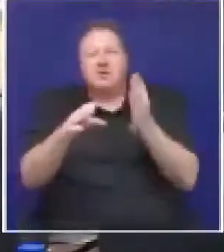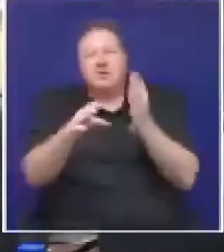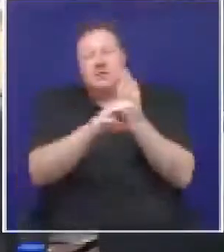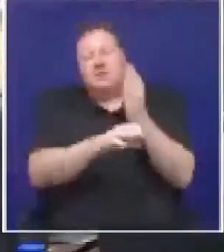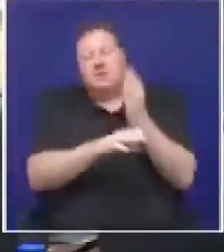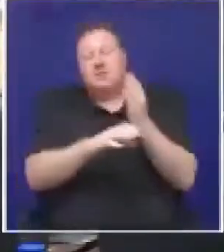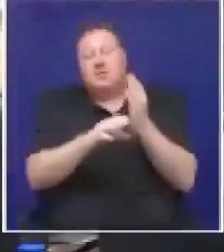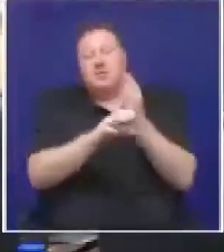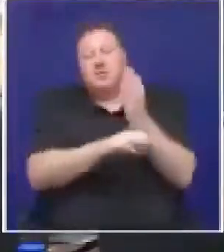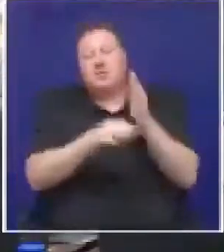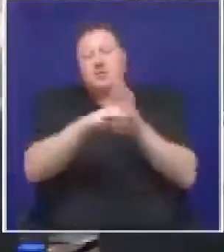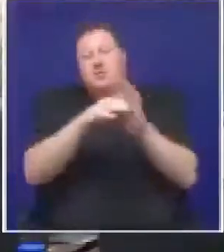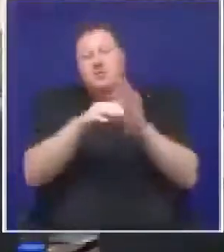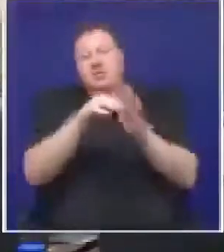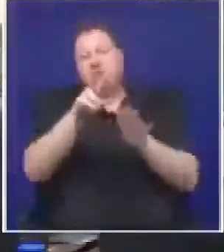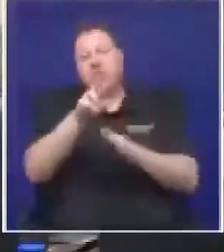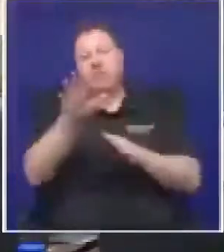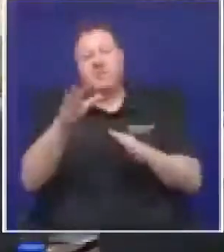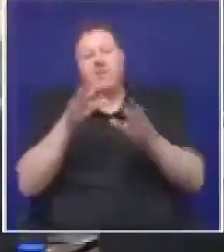Constitution? Thank you, Madam Speaker.